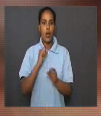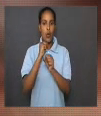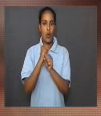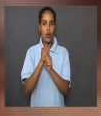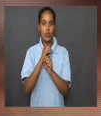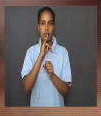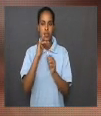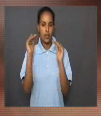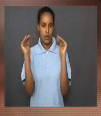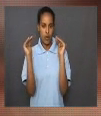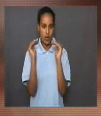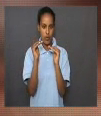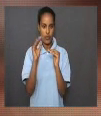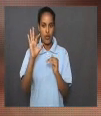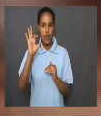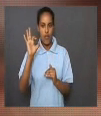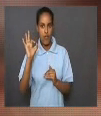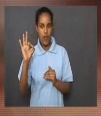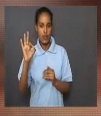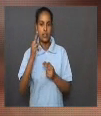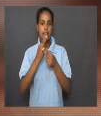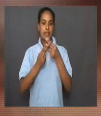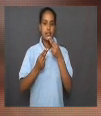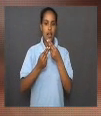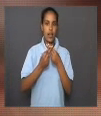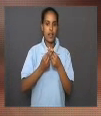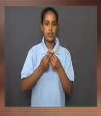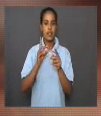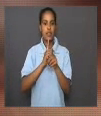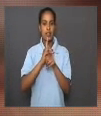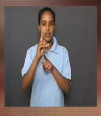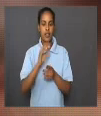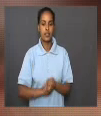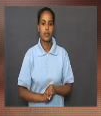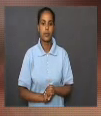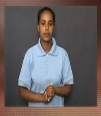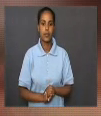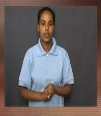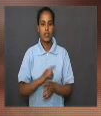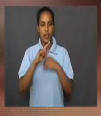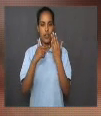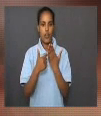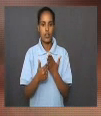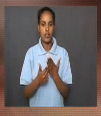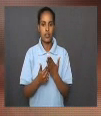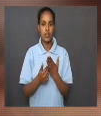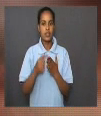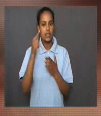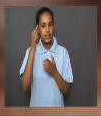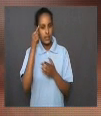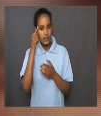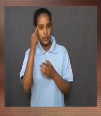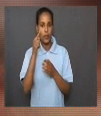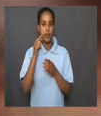Work is equal to force times distance. Therefore, since